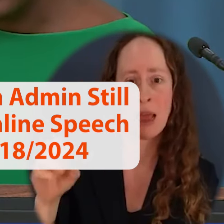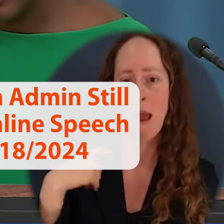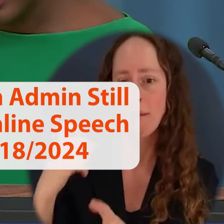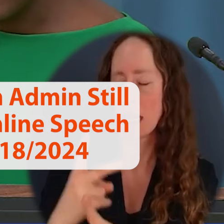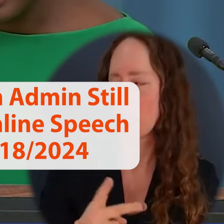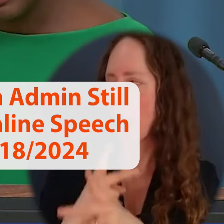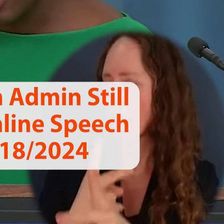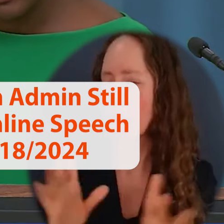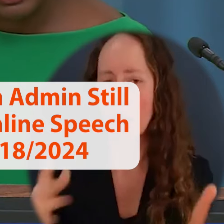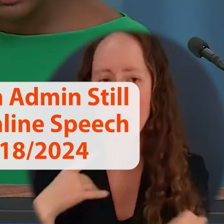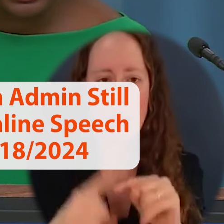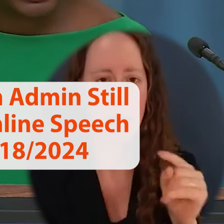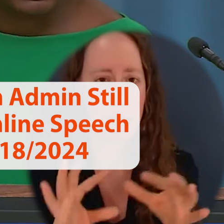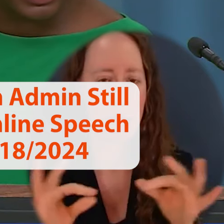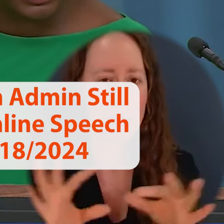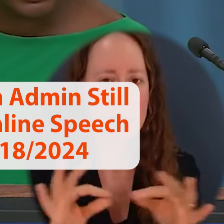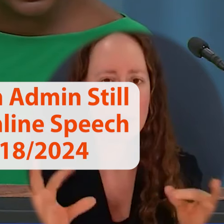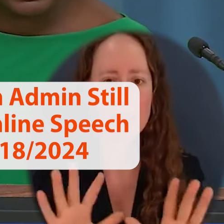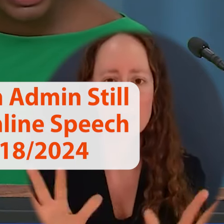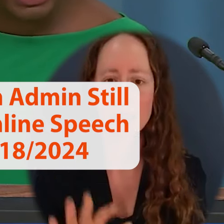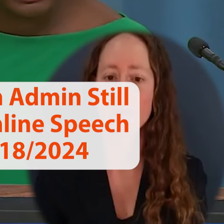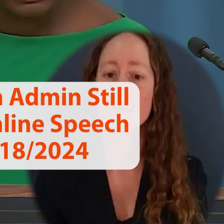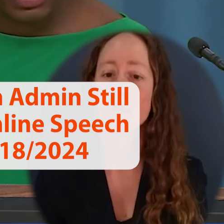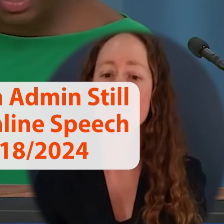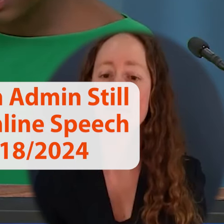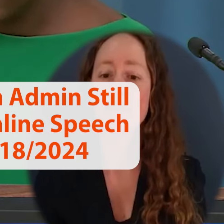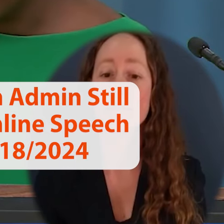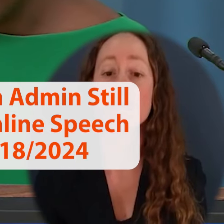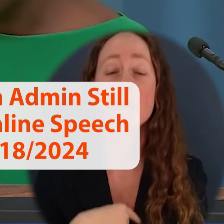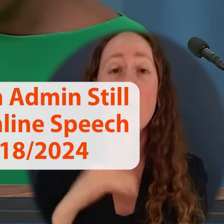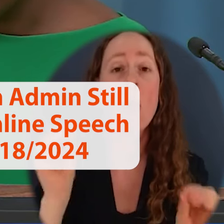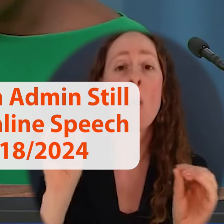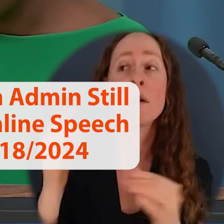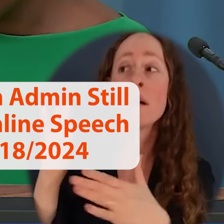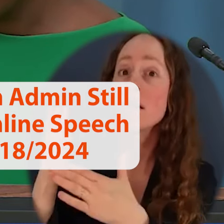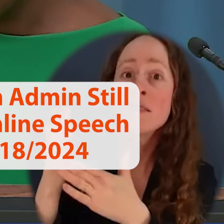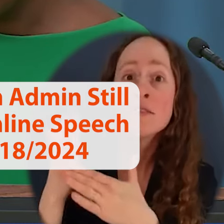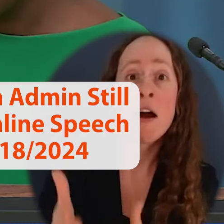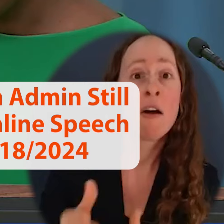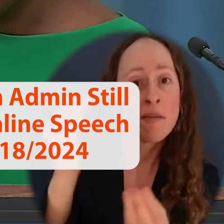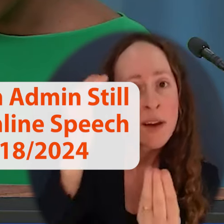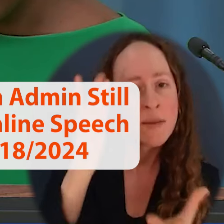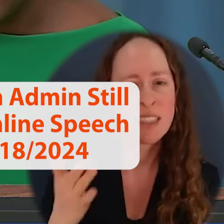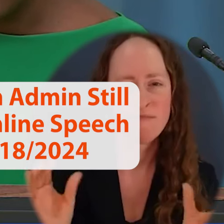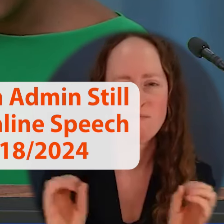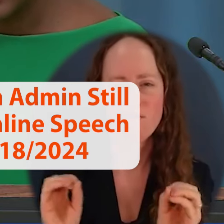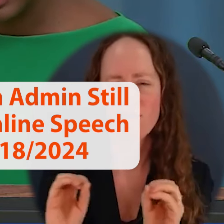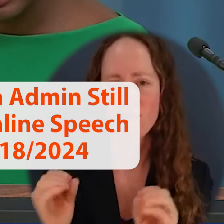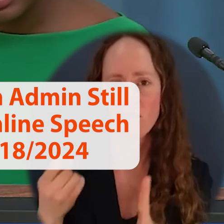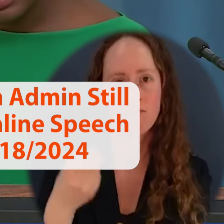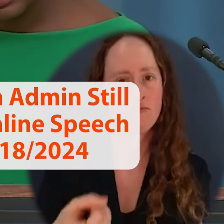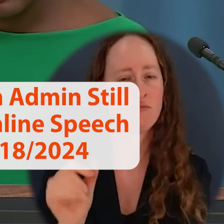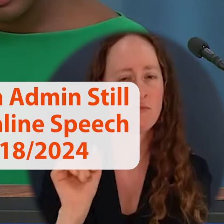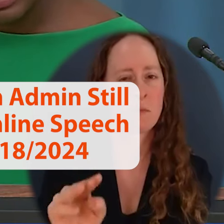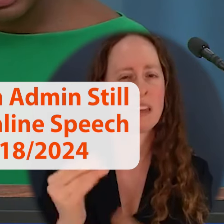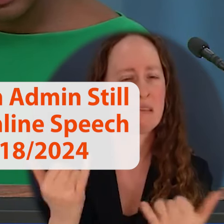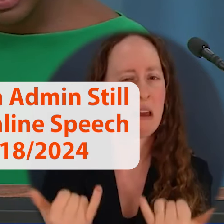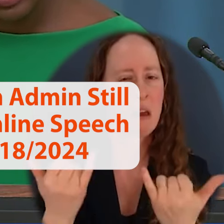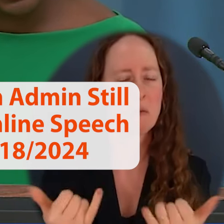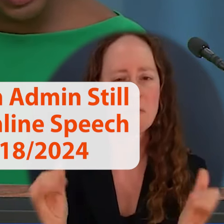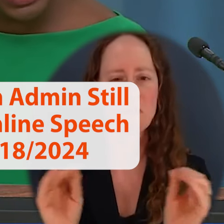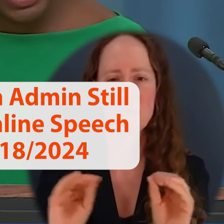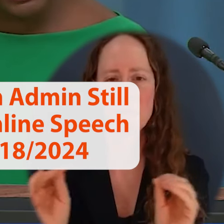I don't have any conversations to speak to or to lay out to you about conversations with social media. Obviously, the president